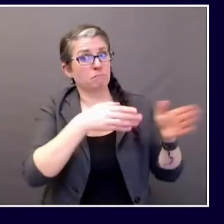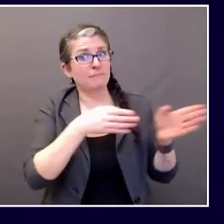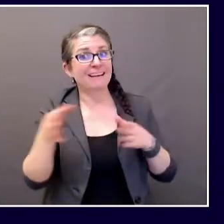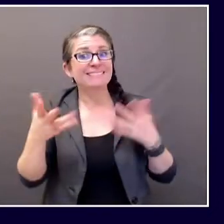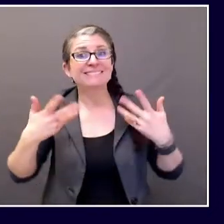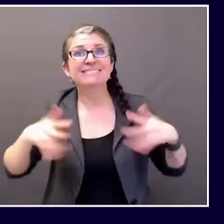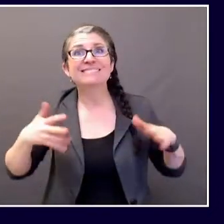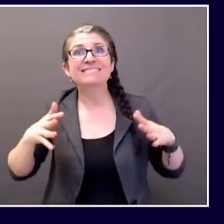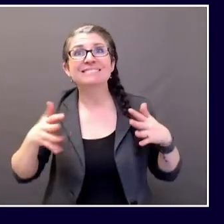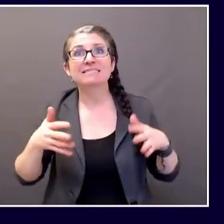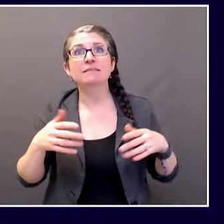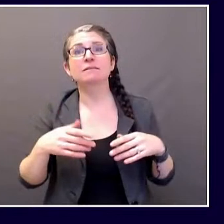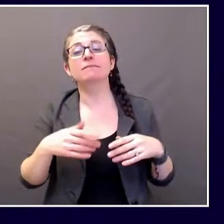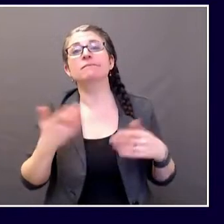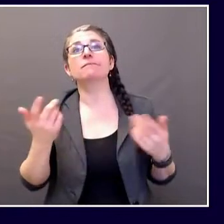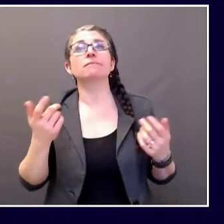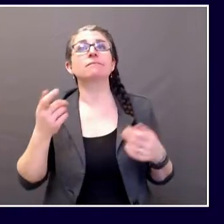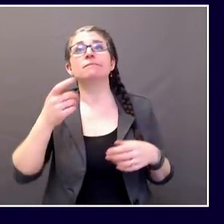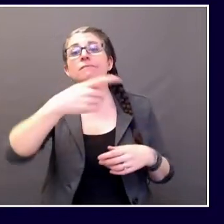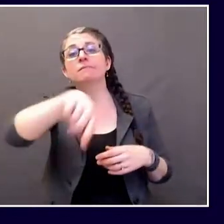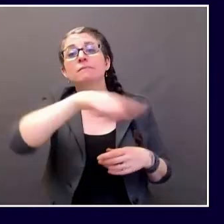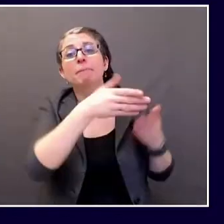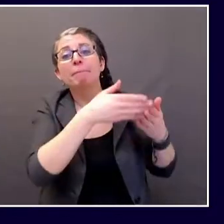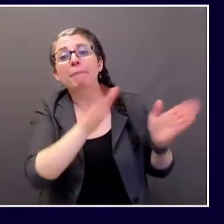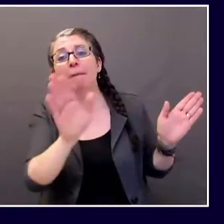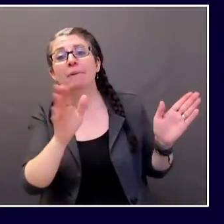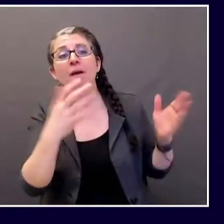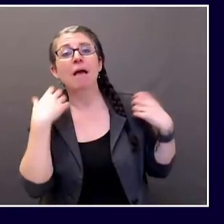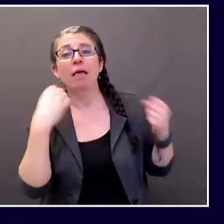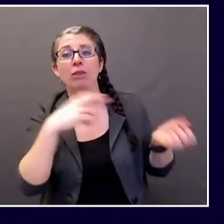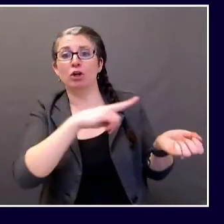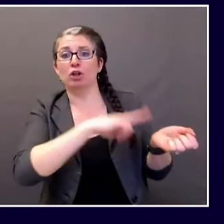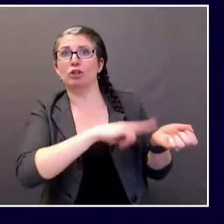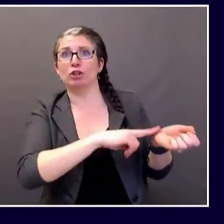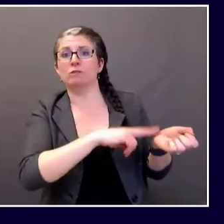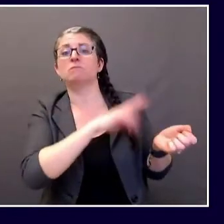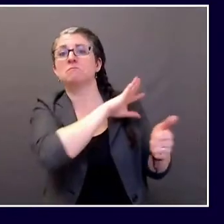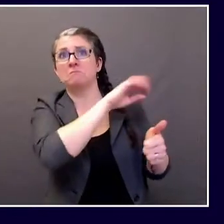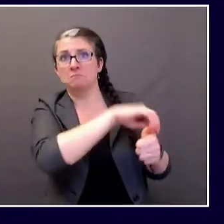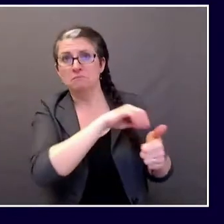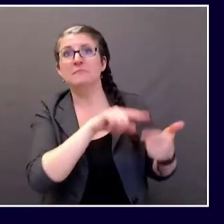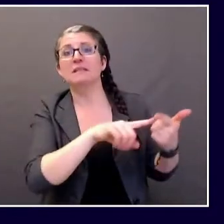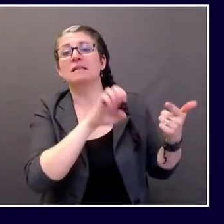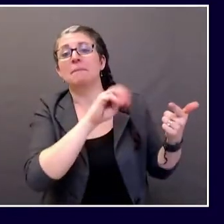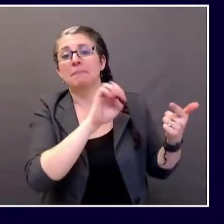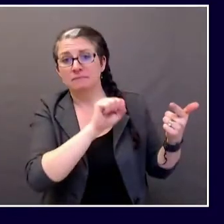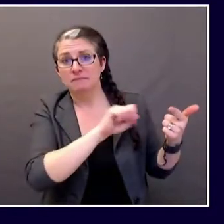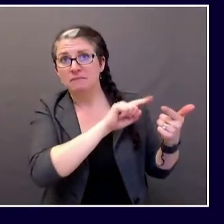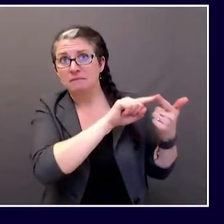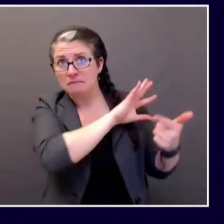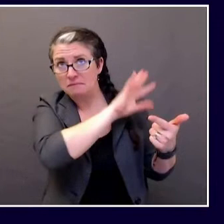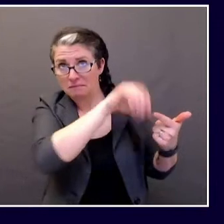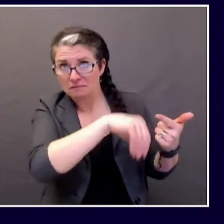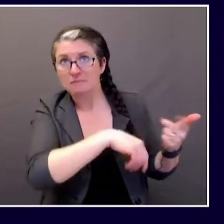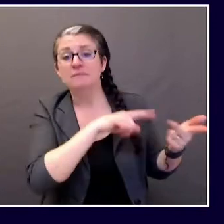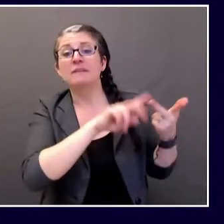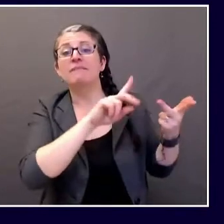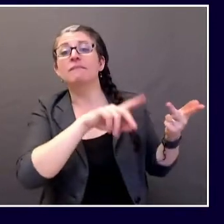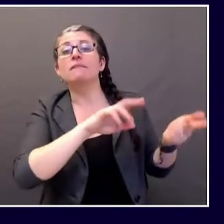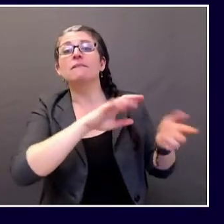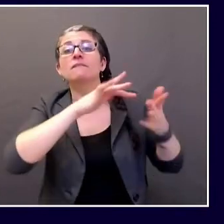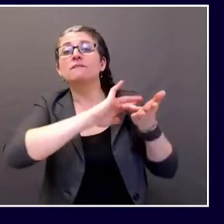nurses, emergency EMS clinicians, as well as independent pharmacists, to go even further and provide